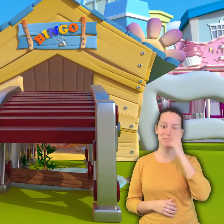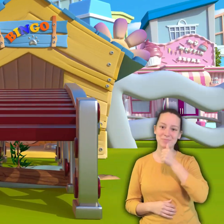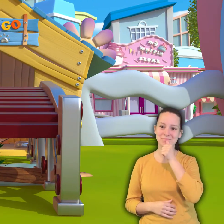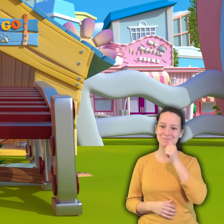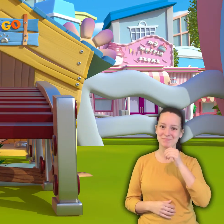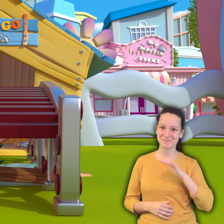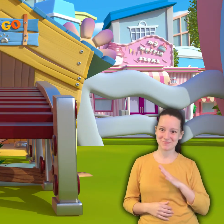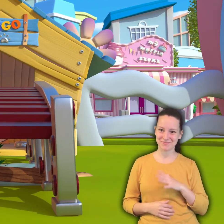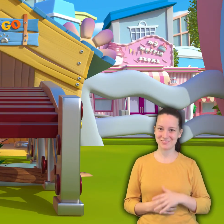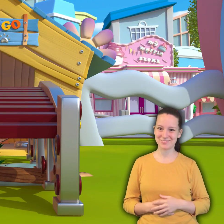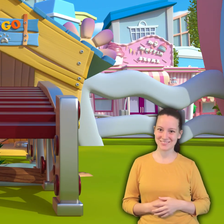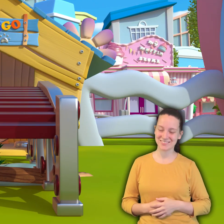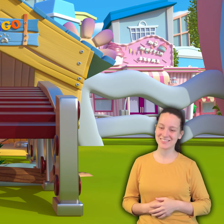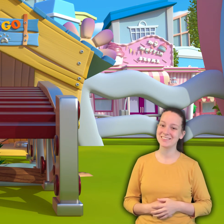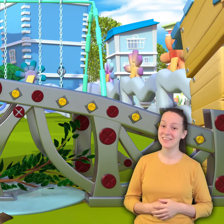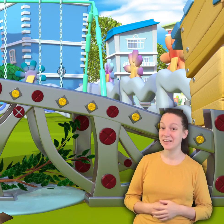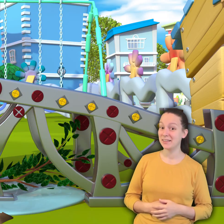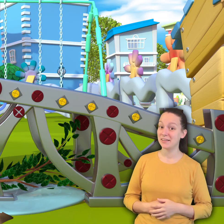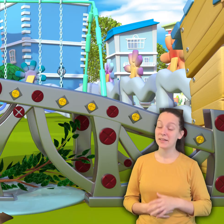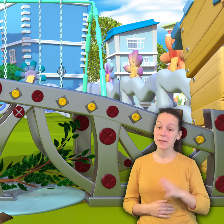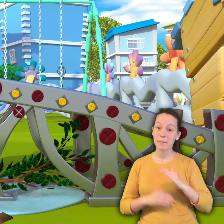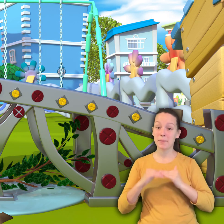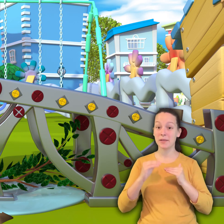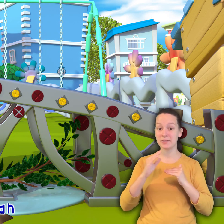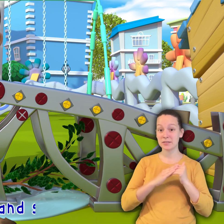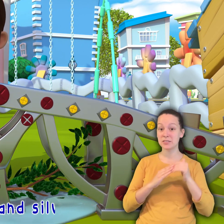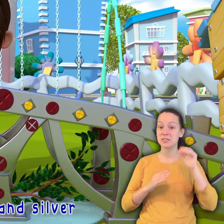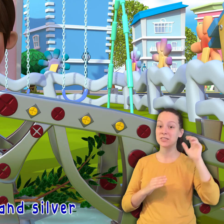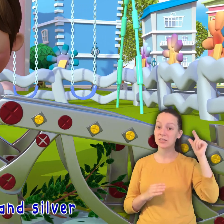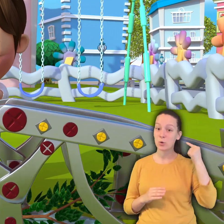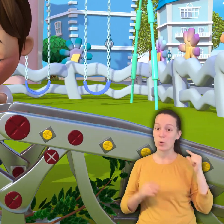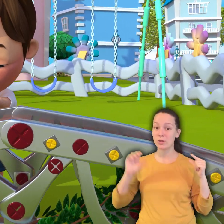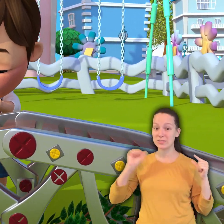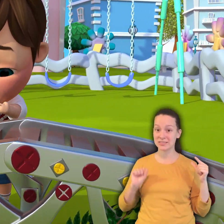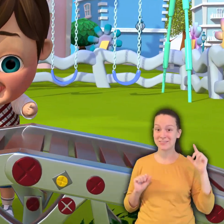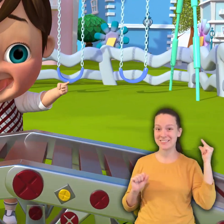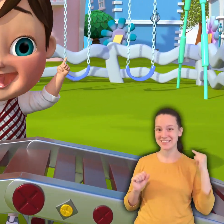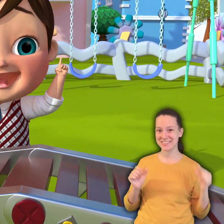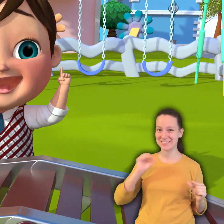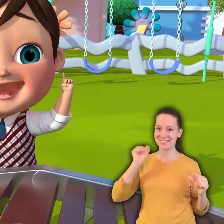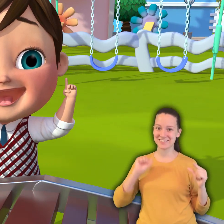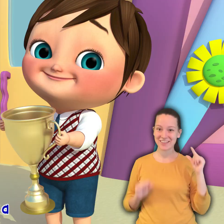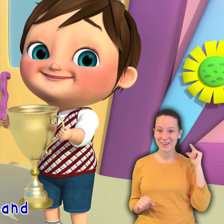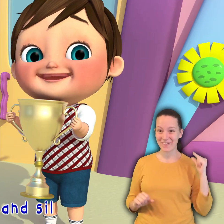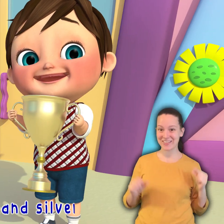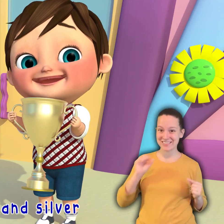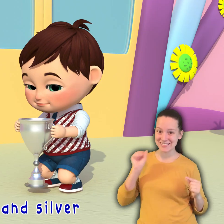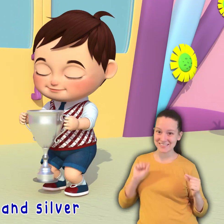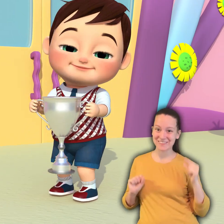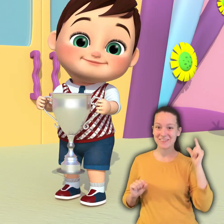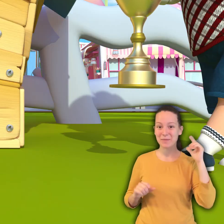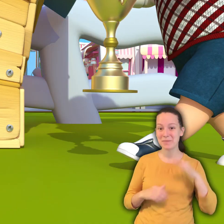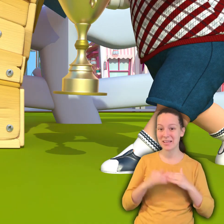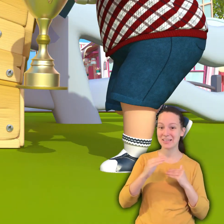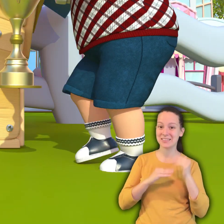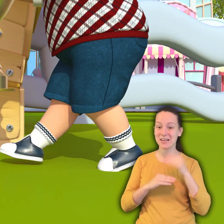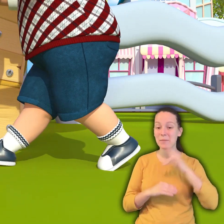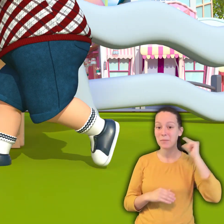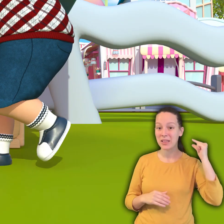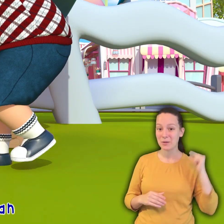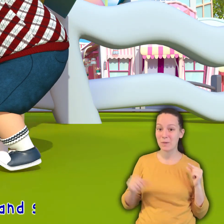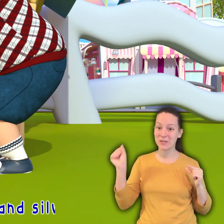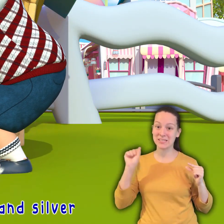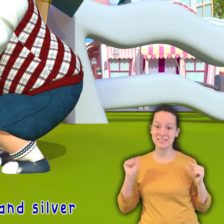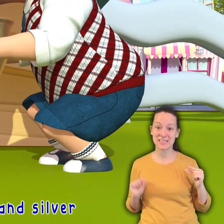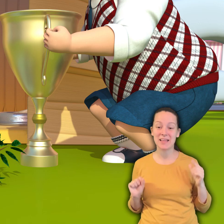My Fair Lady build it up with gold and silver gold and silver gold and silver build